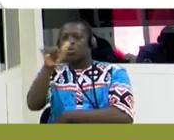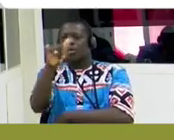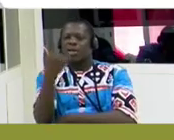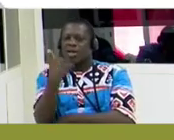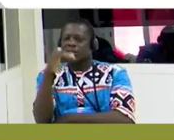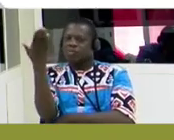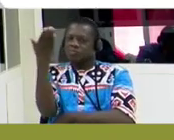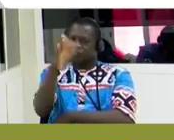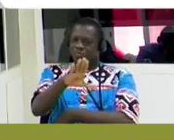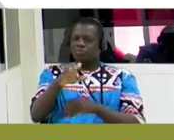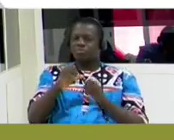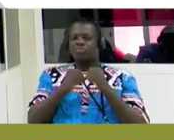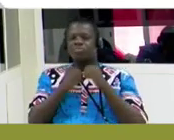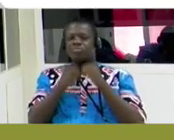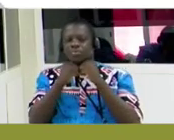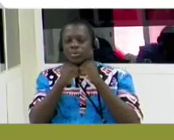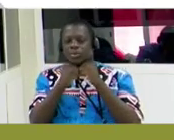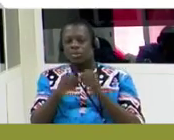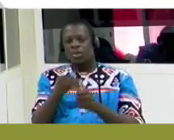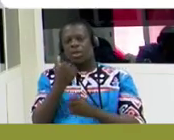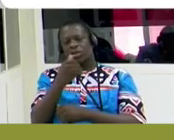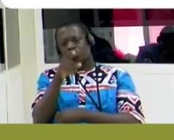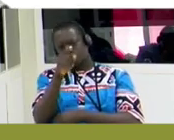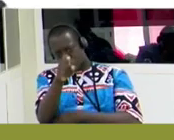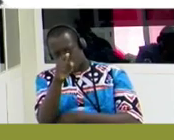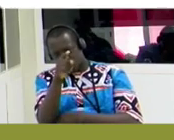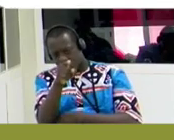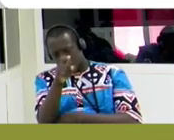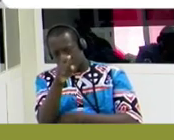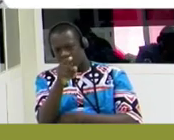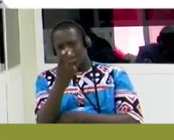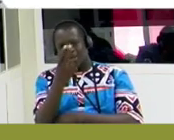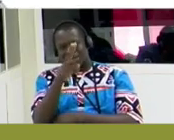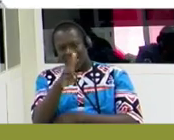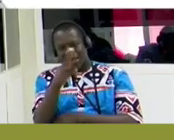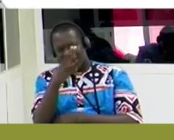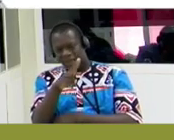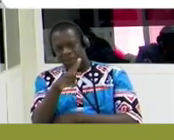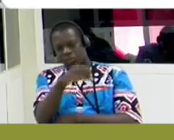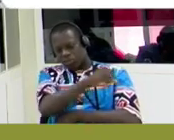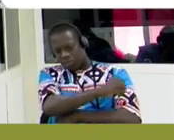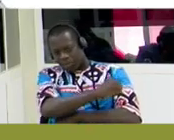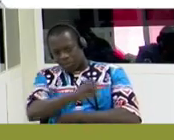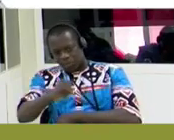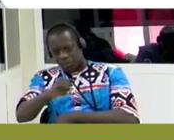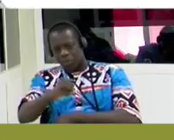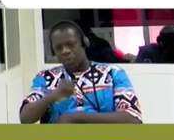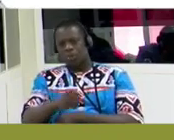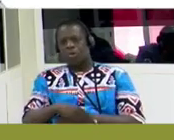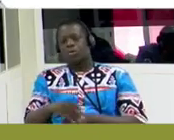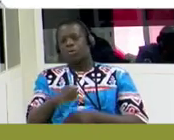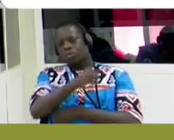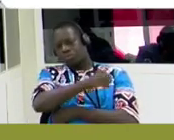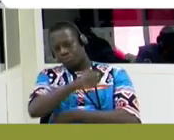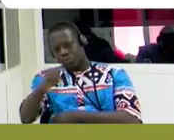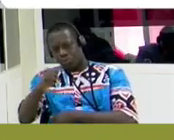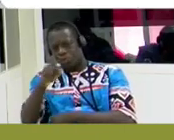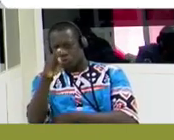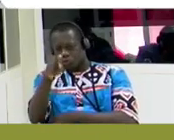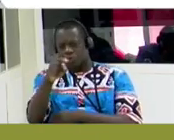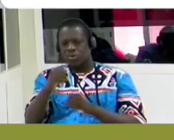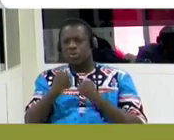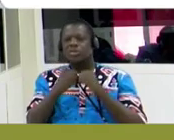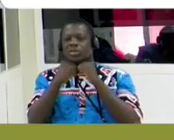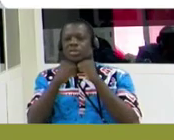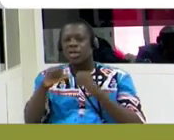Sana. And asks him, "You are trying to overthrow you and Sana and Sadibu and the men,